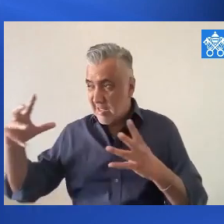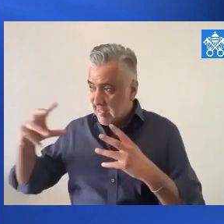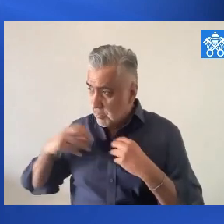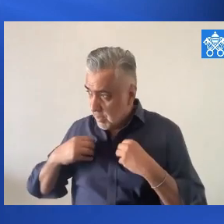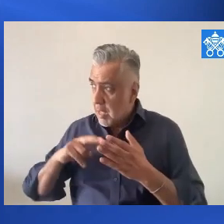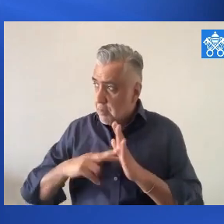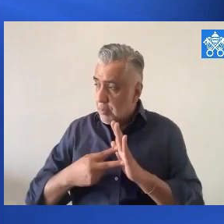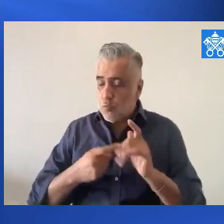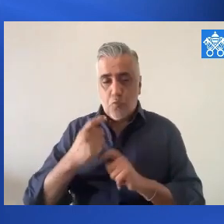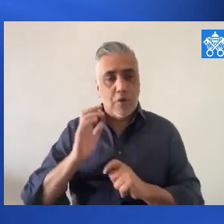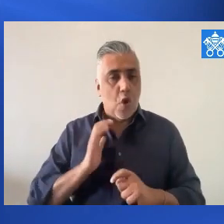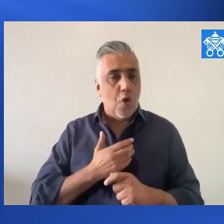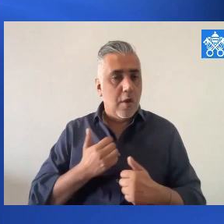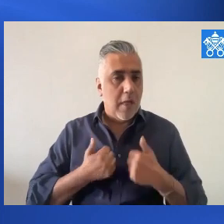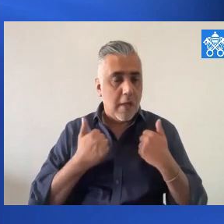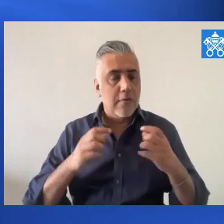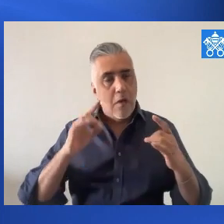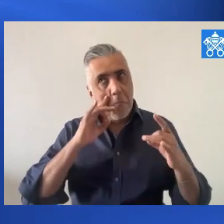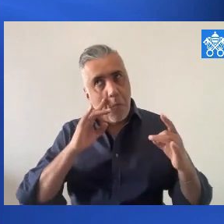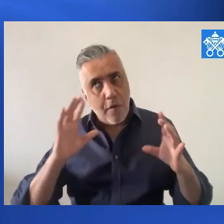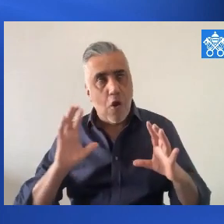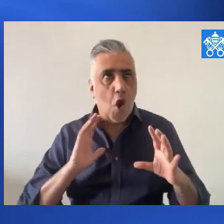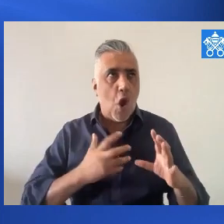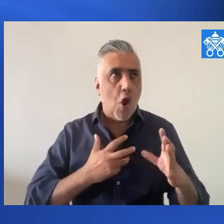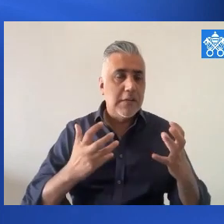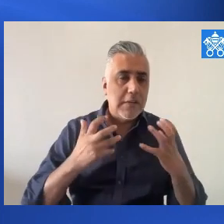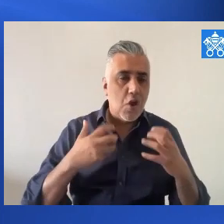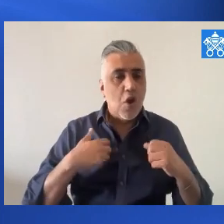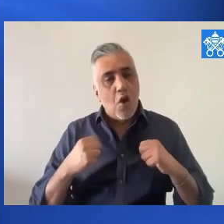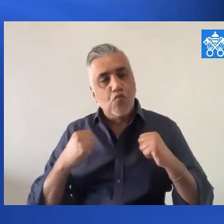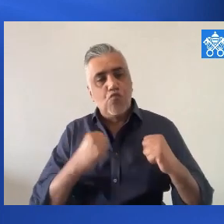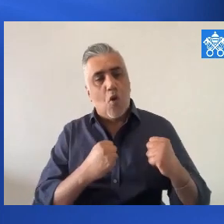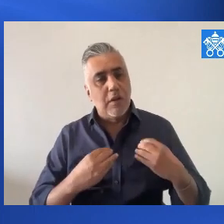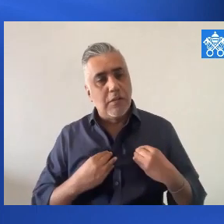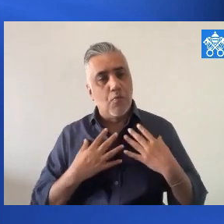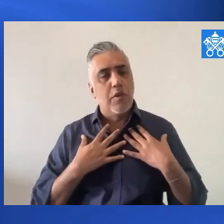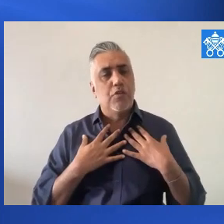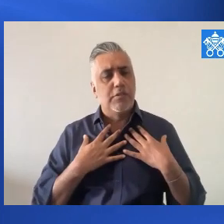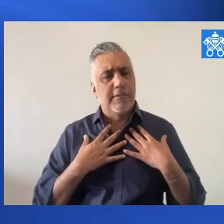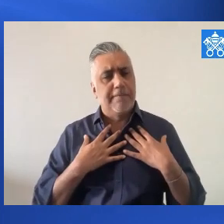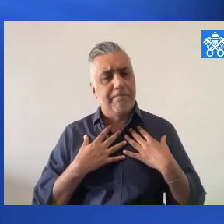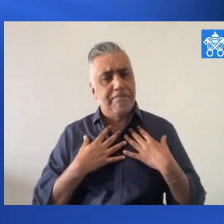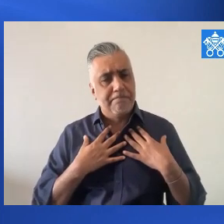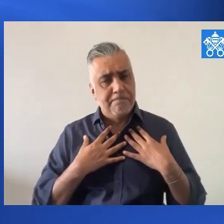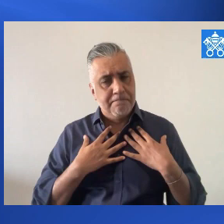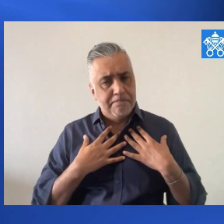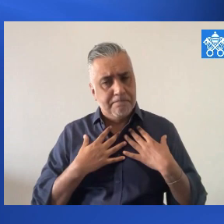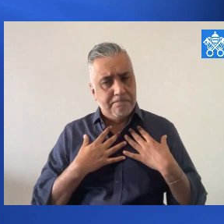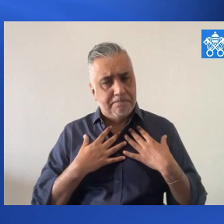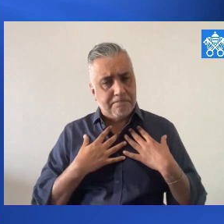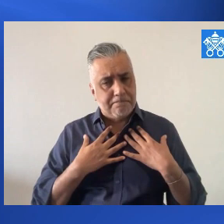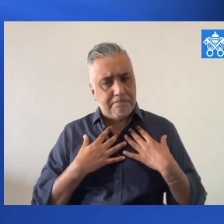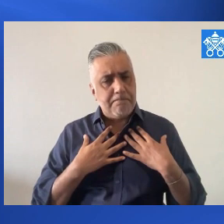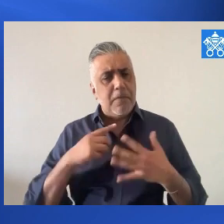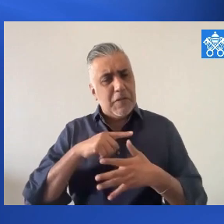what Jesus proposes to us, means ruining our lives, mortifying our desires, our strongest